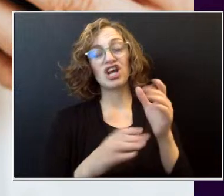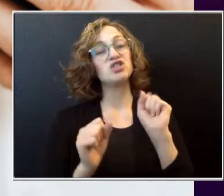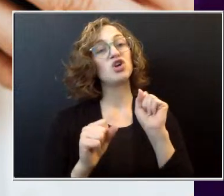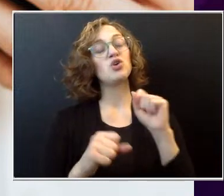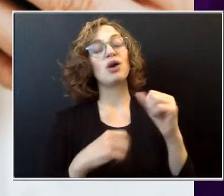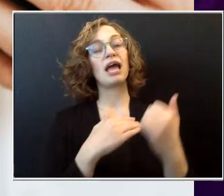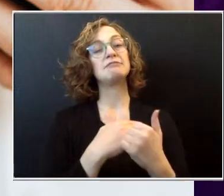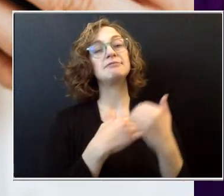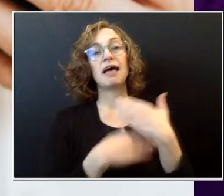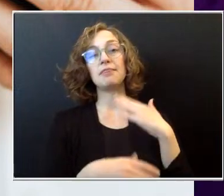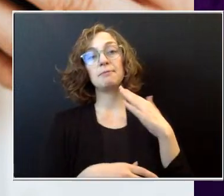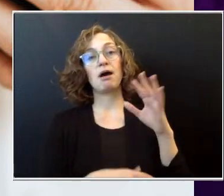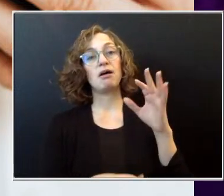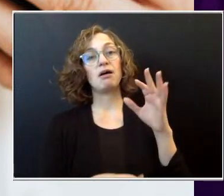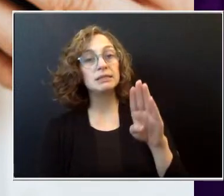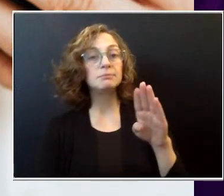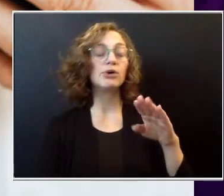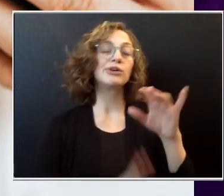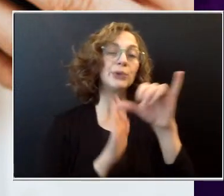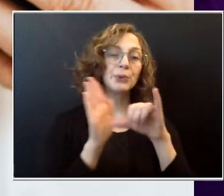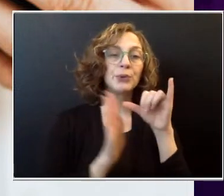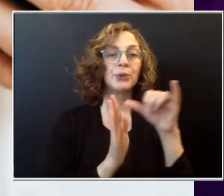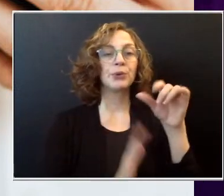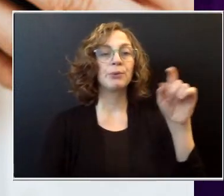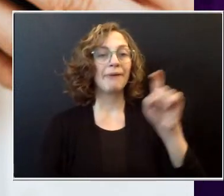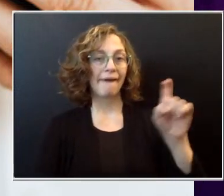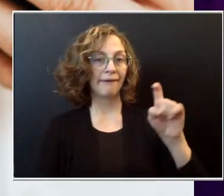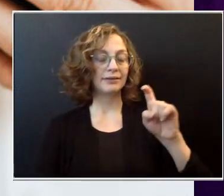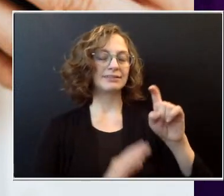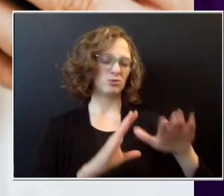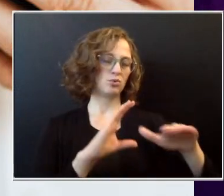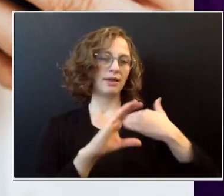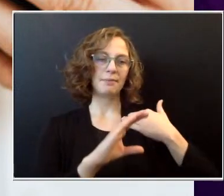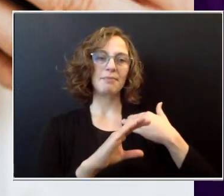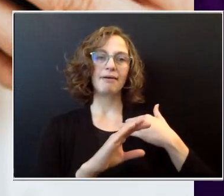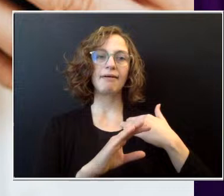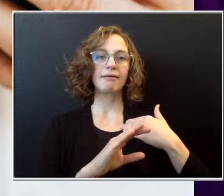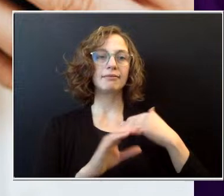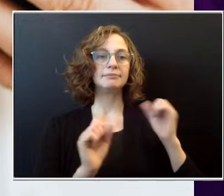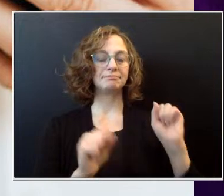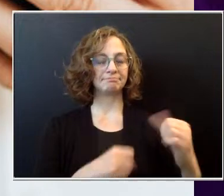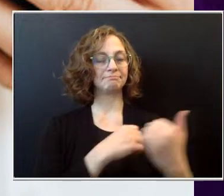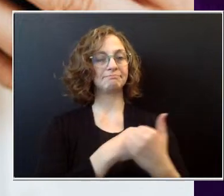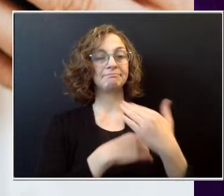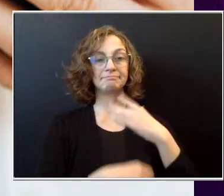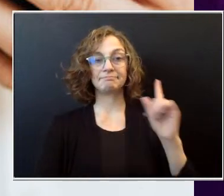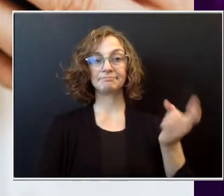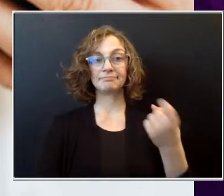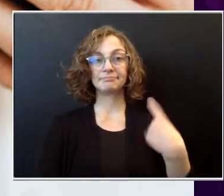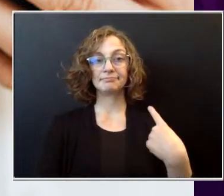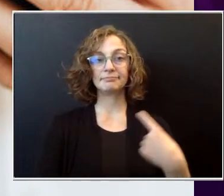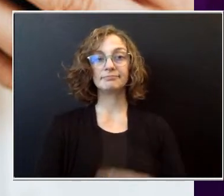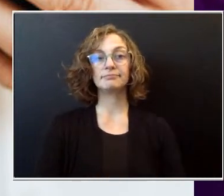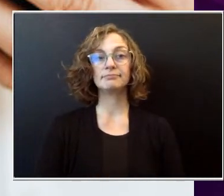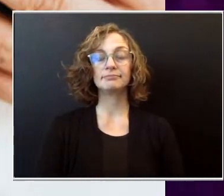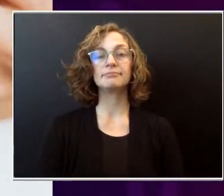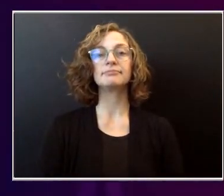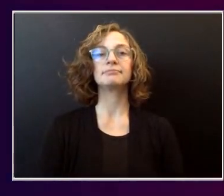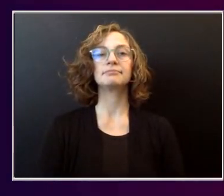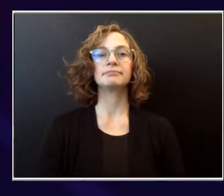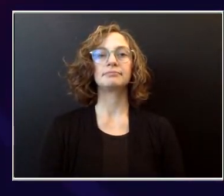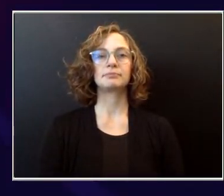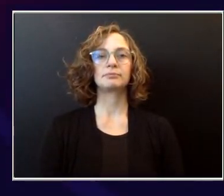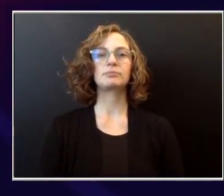YouTube, the X platform, and the All Things Heart email. You'll find all the ways to connect with us right here on your screen. And I want to go to